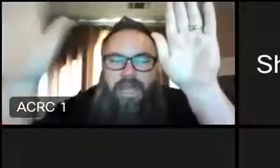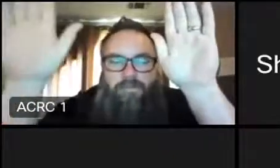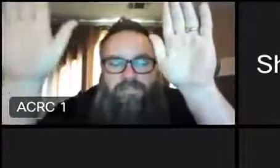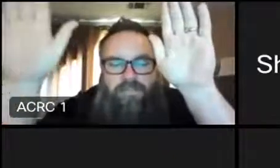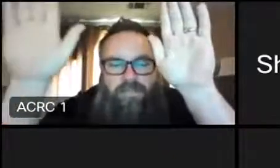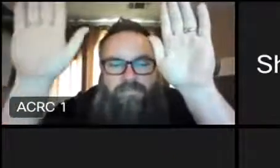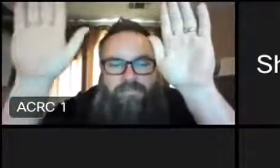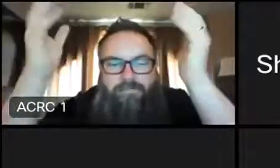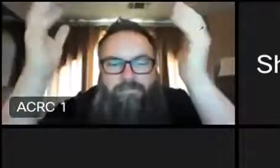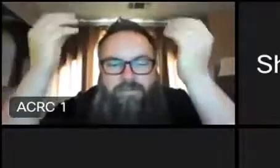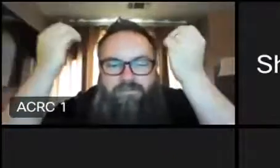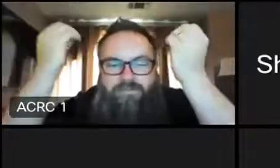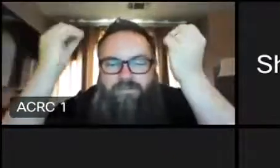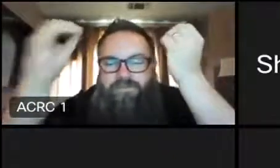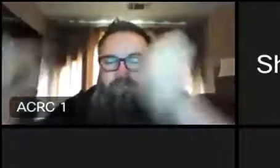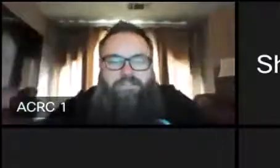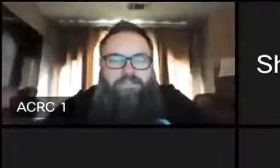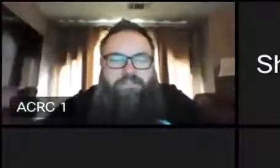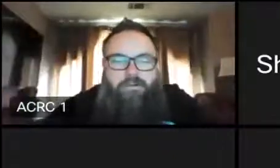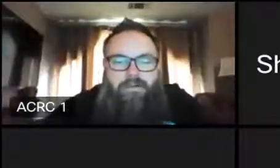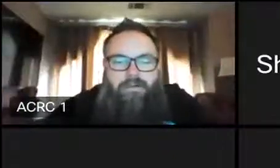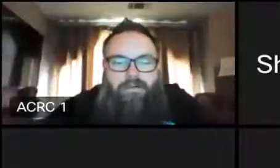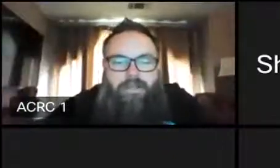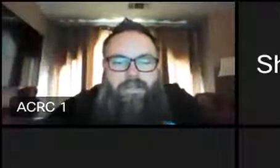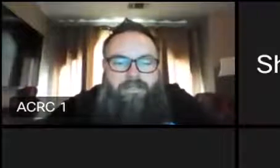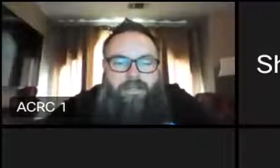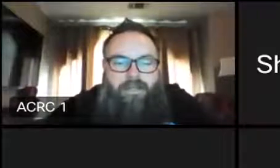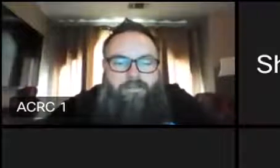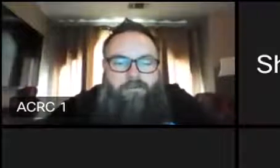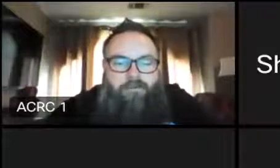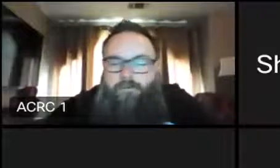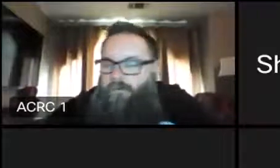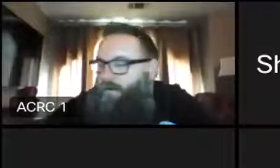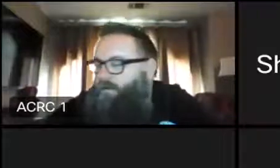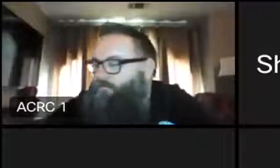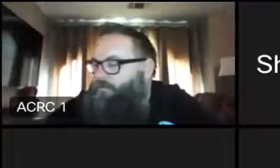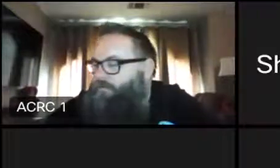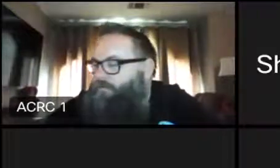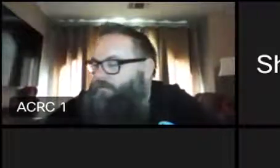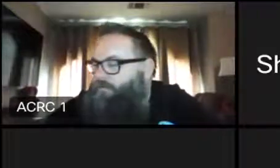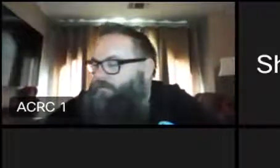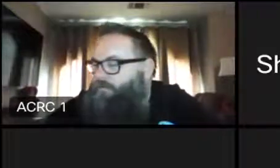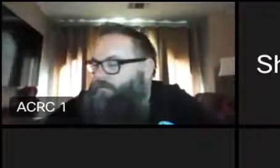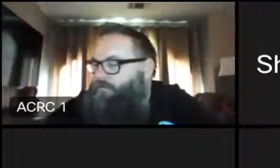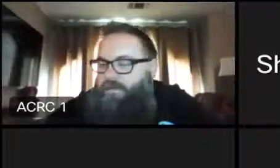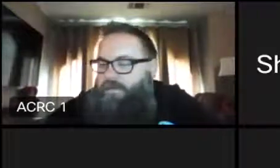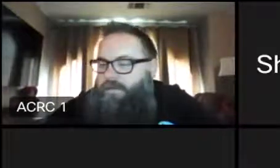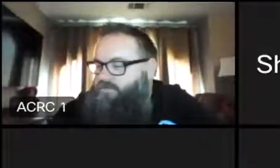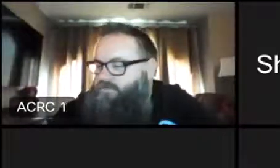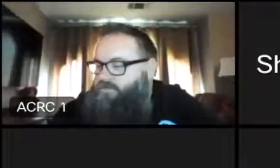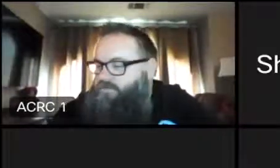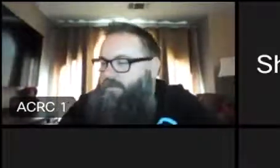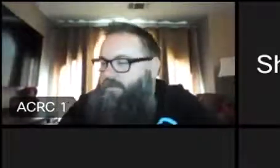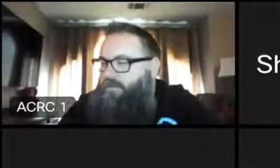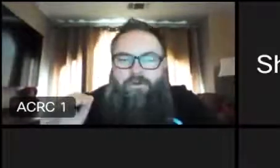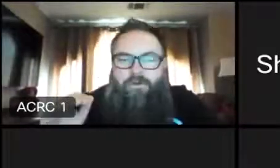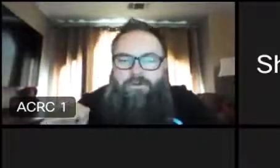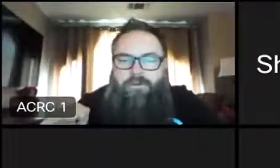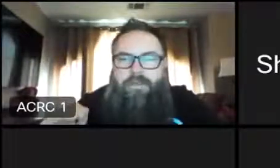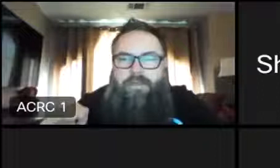answers. And we did share with folks that we would be creating a graphic that very clearly, kind of like the one we just showed about